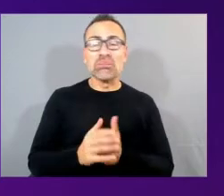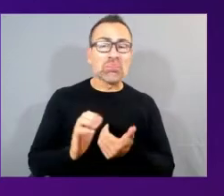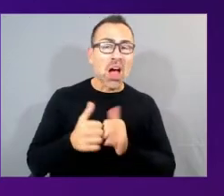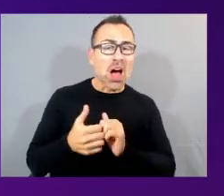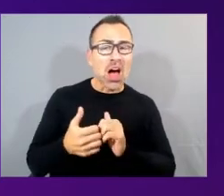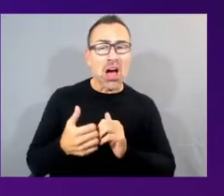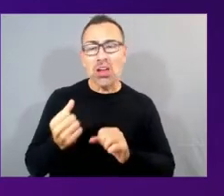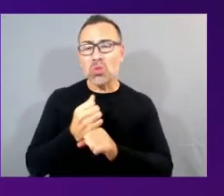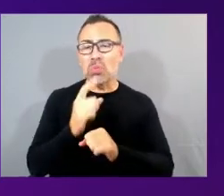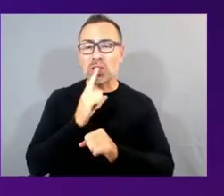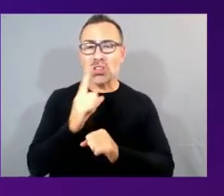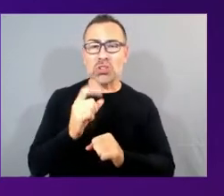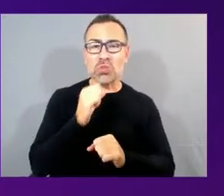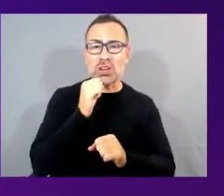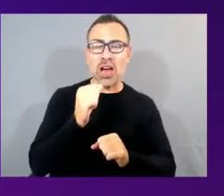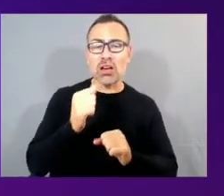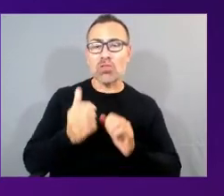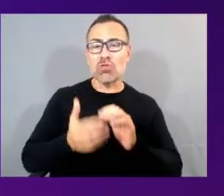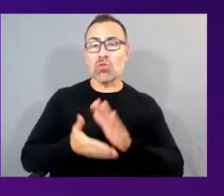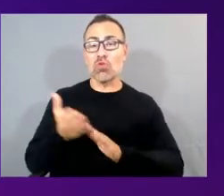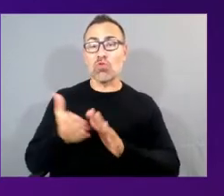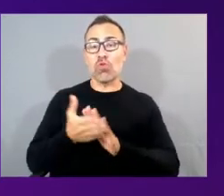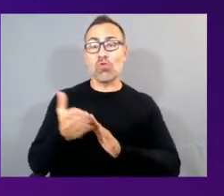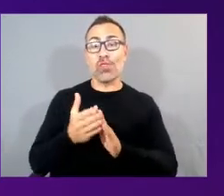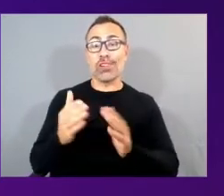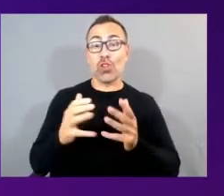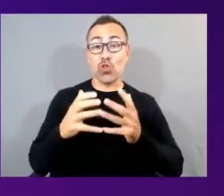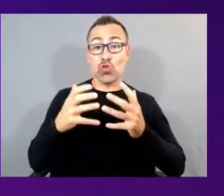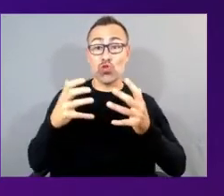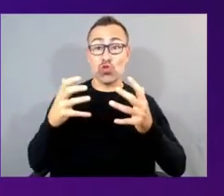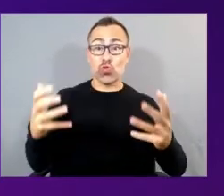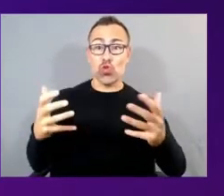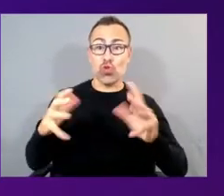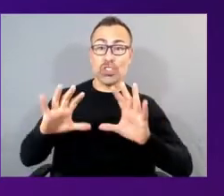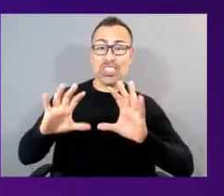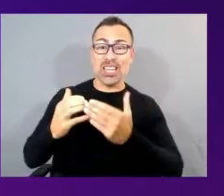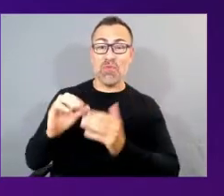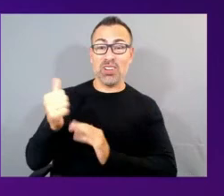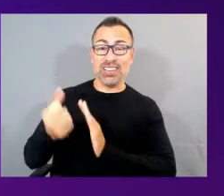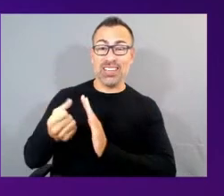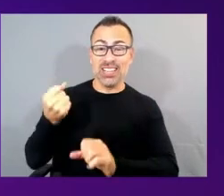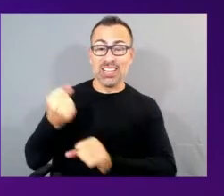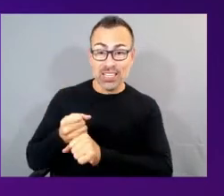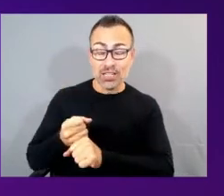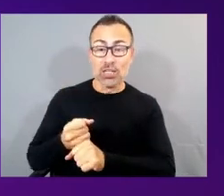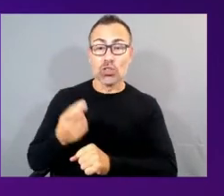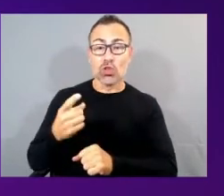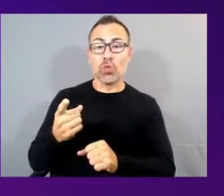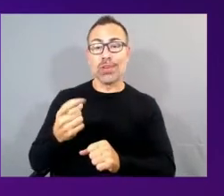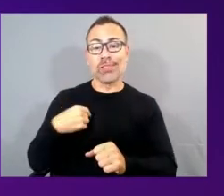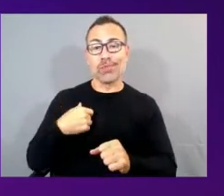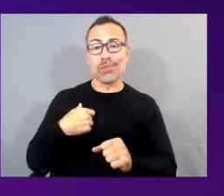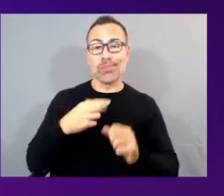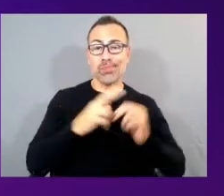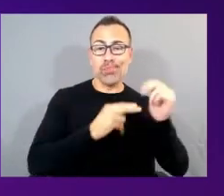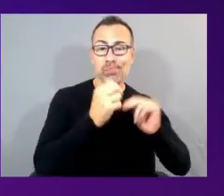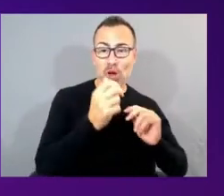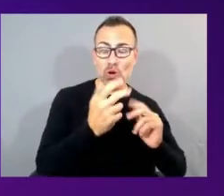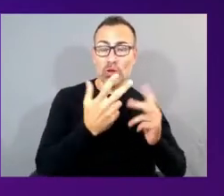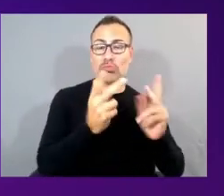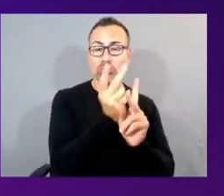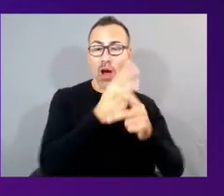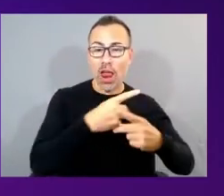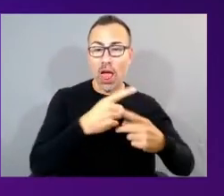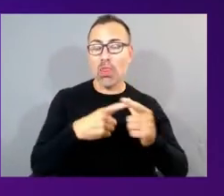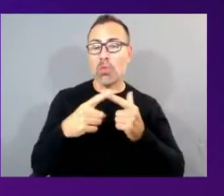team, for 10 years? We put this product and then, we have to manage it. So I think by going